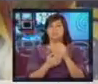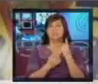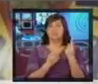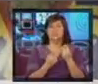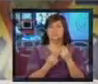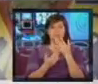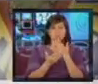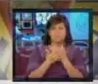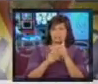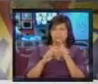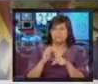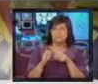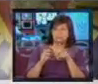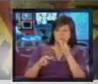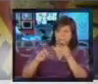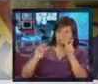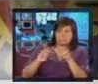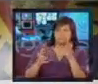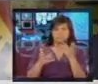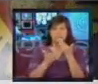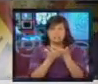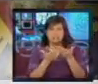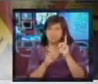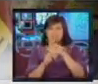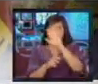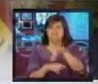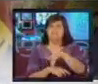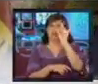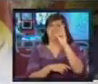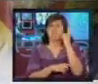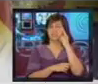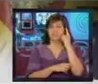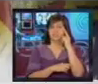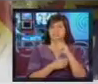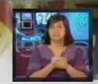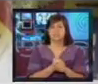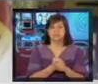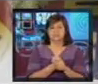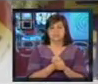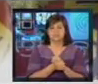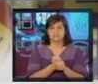so well you can't run after them. There are certain things that will never be found. But I think,